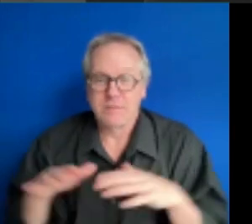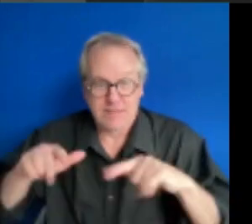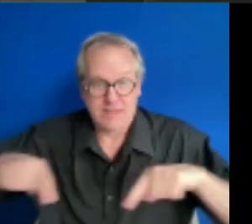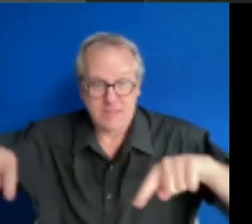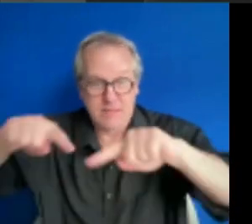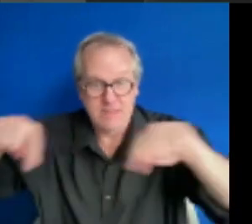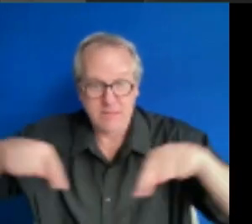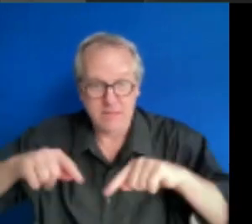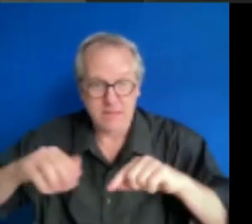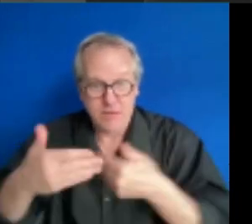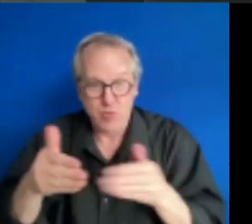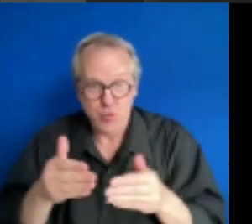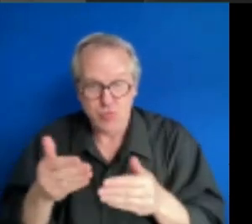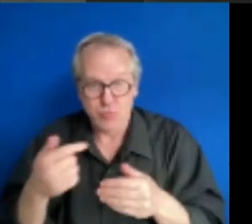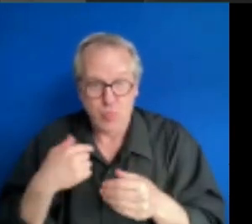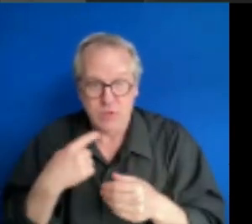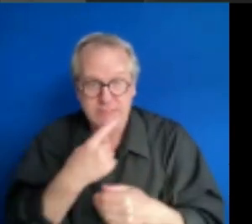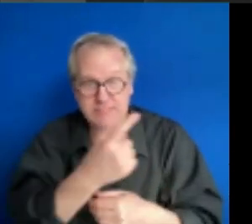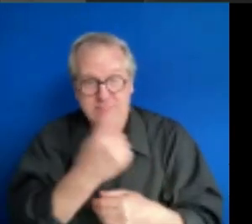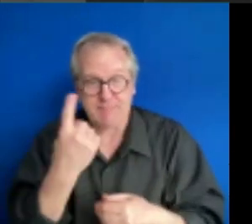say something?